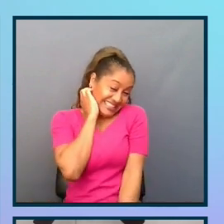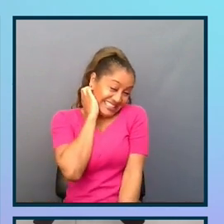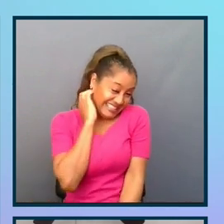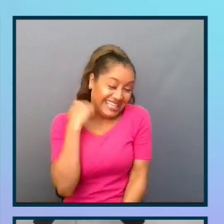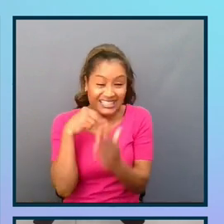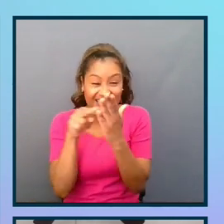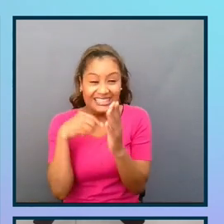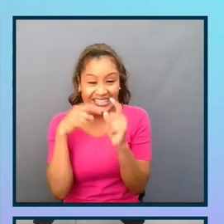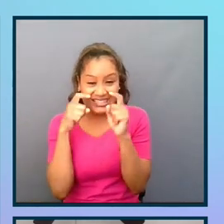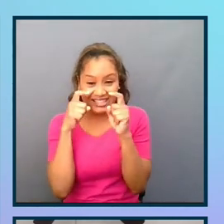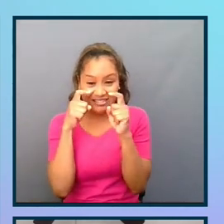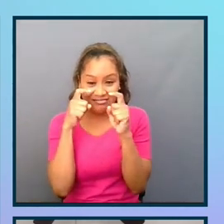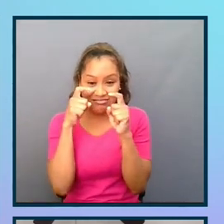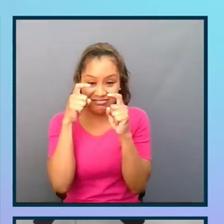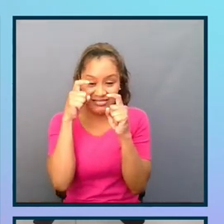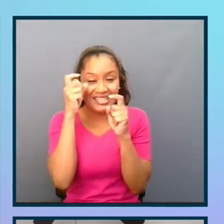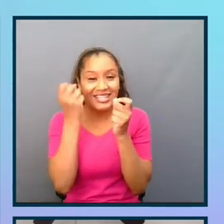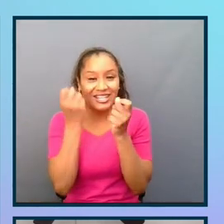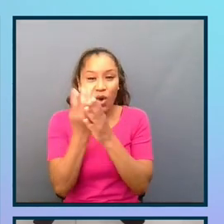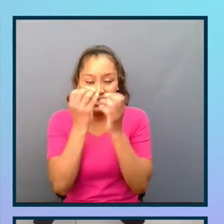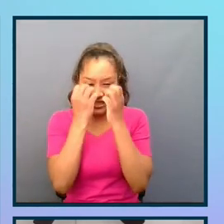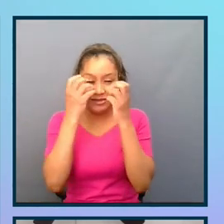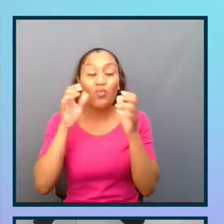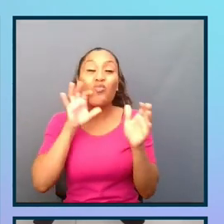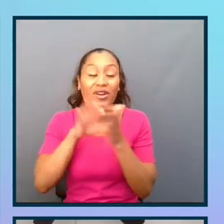my eyebrows grew back again, even bigger than before.